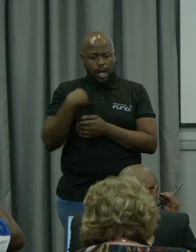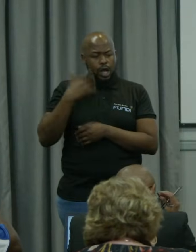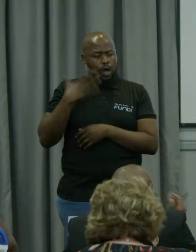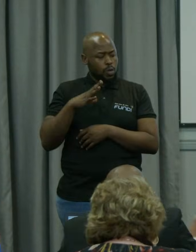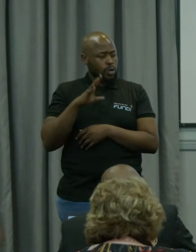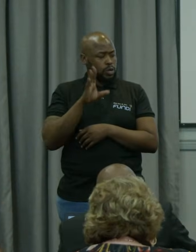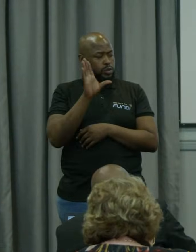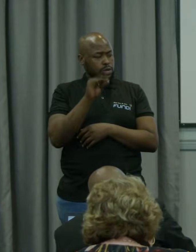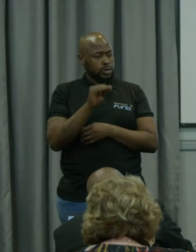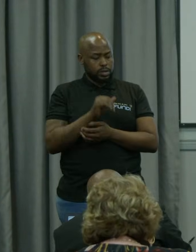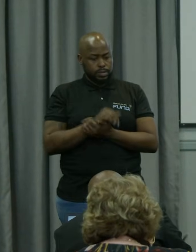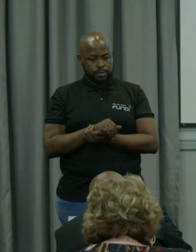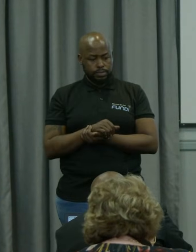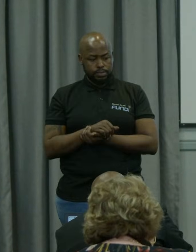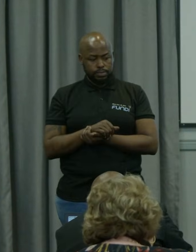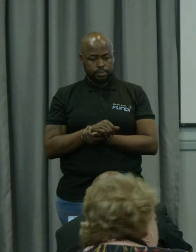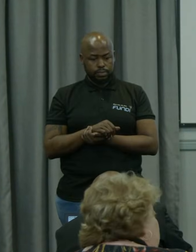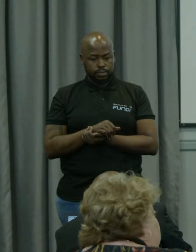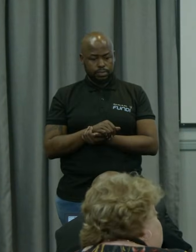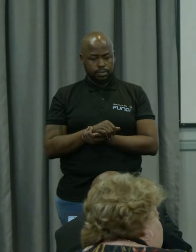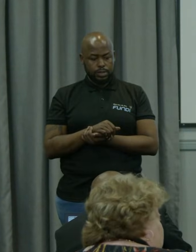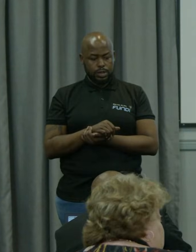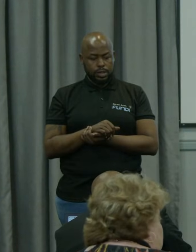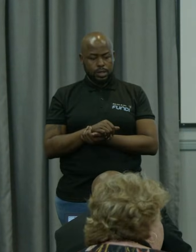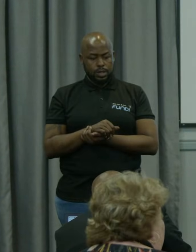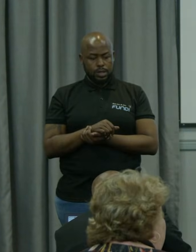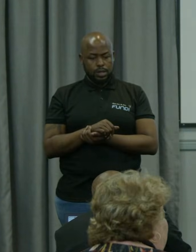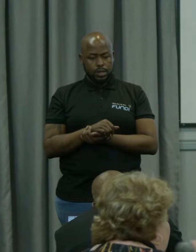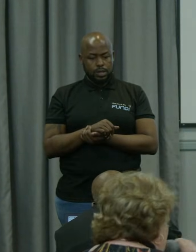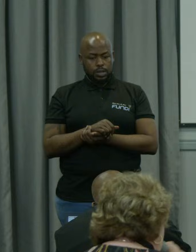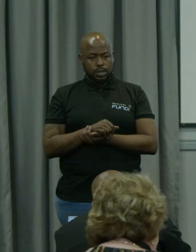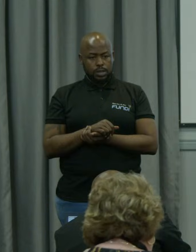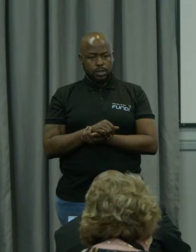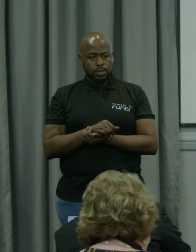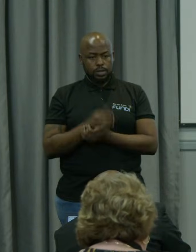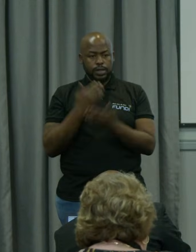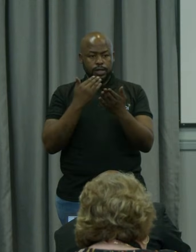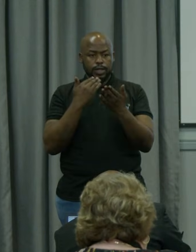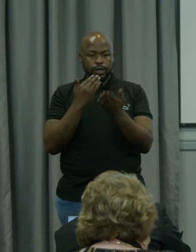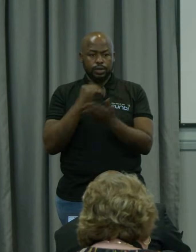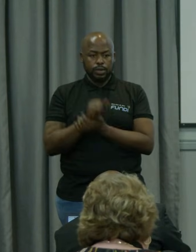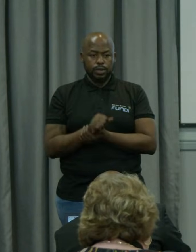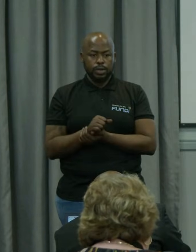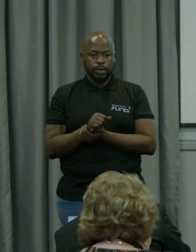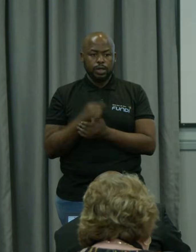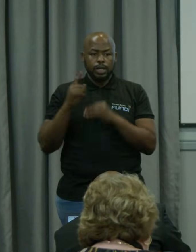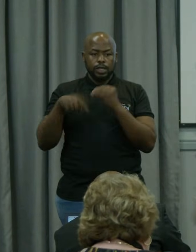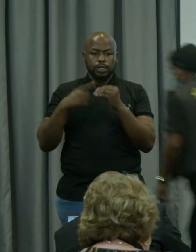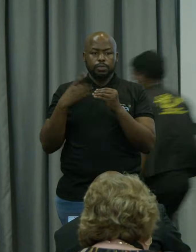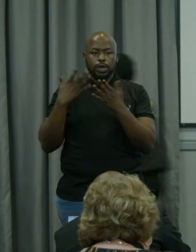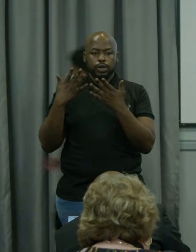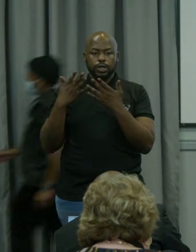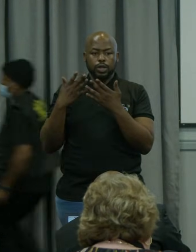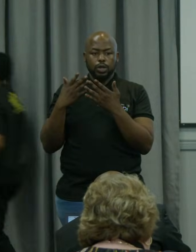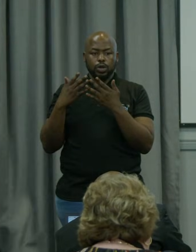ask a question, and it's about the quintiles. Oh, thank you very much. Yeah, it's about the